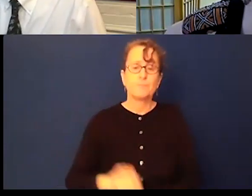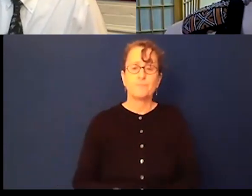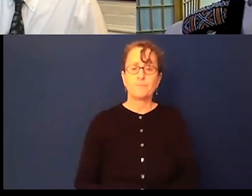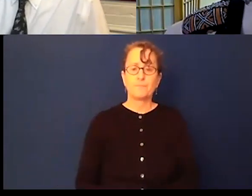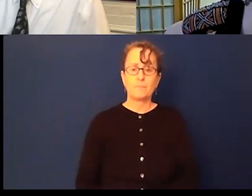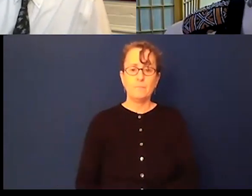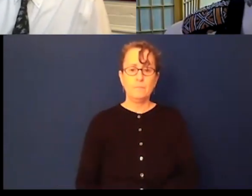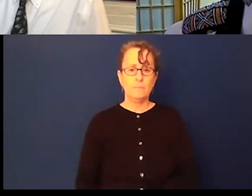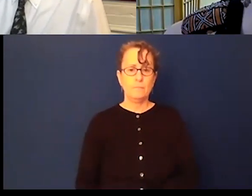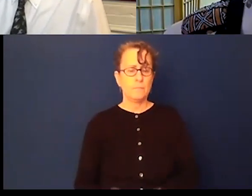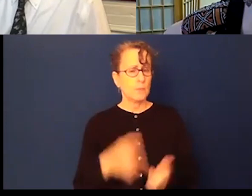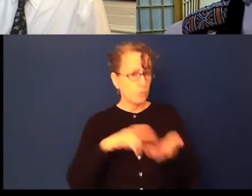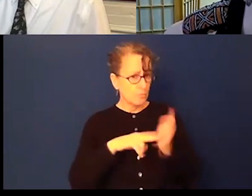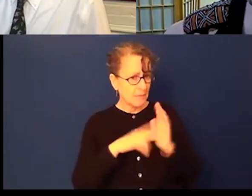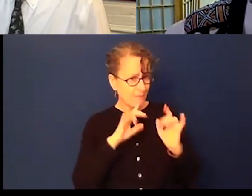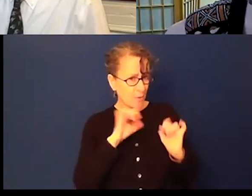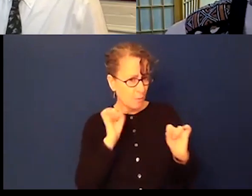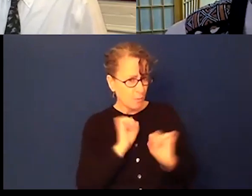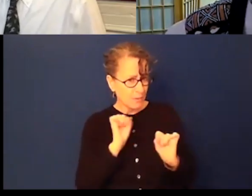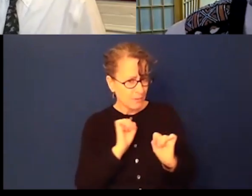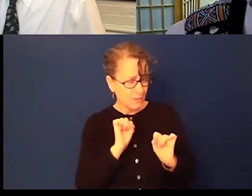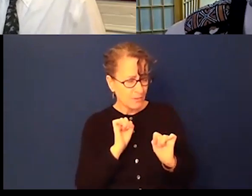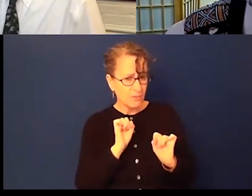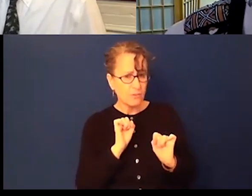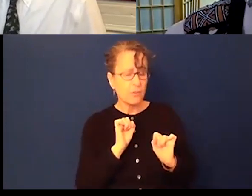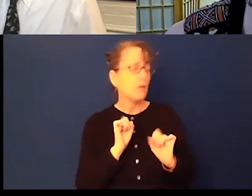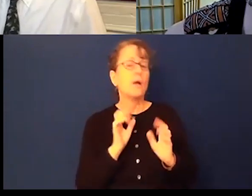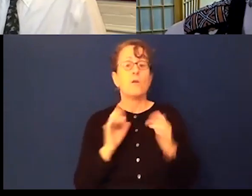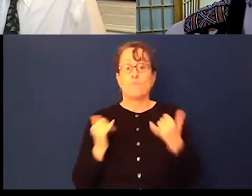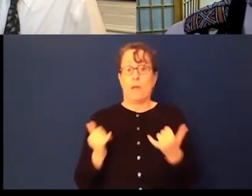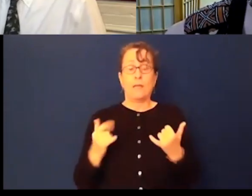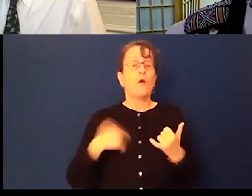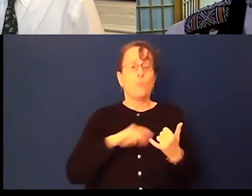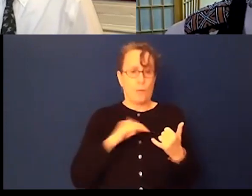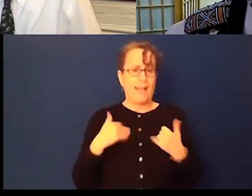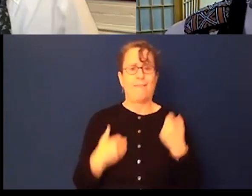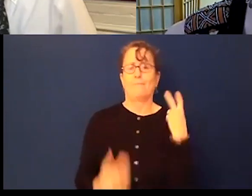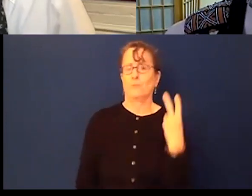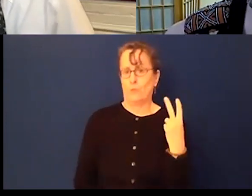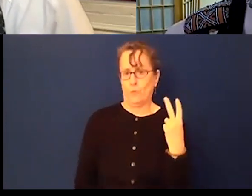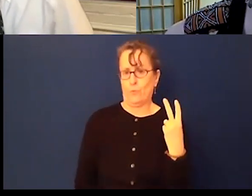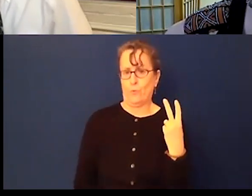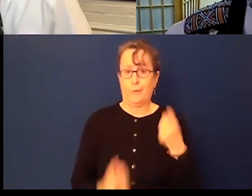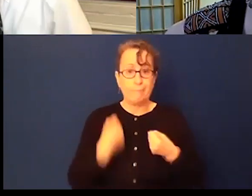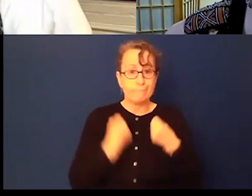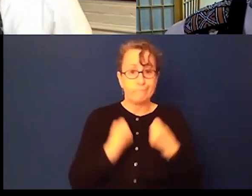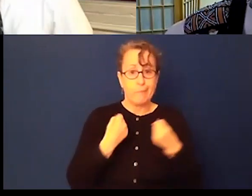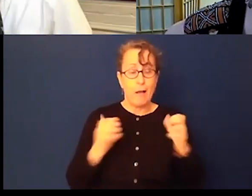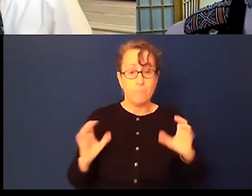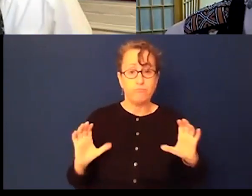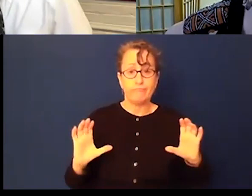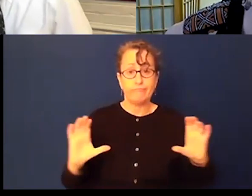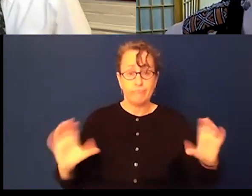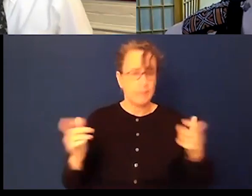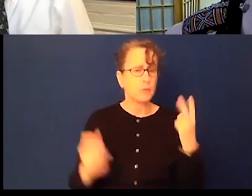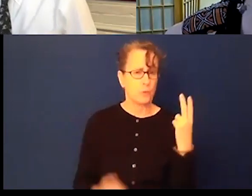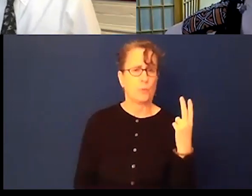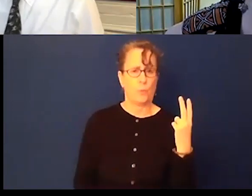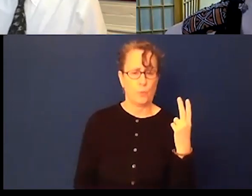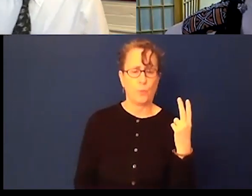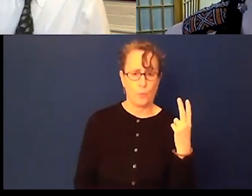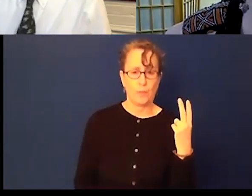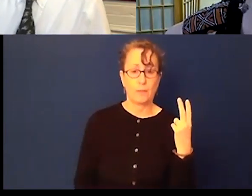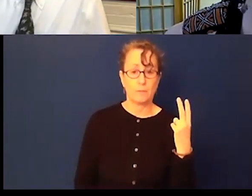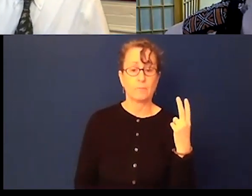of winter, we currently have two tractors, so that, you know, our plowed sidewalks